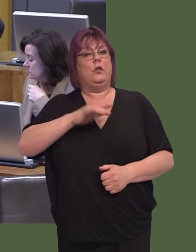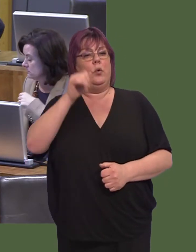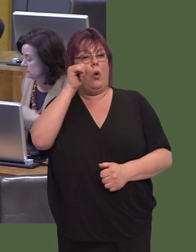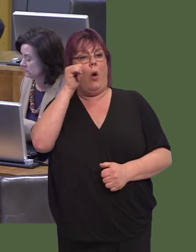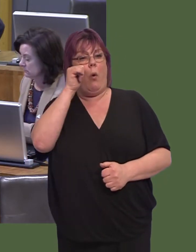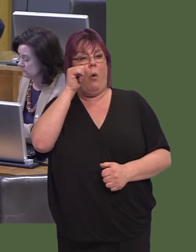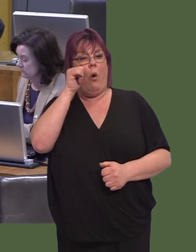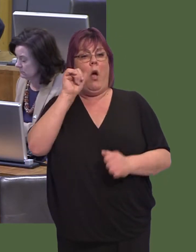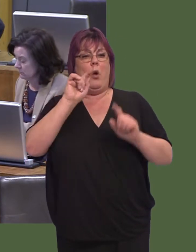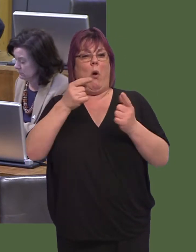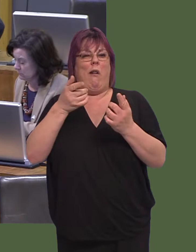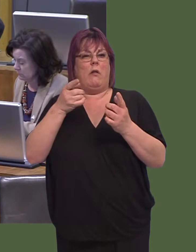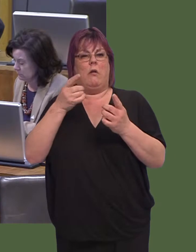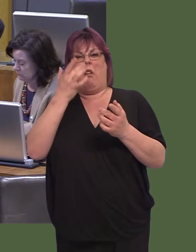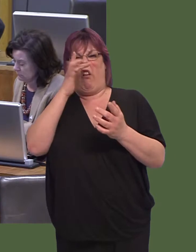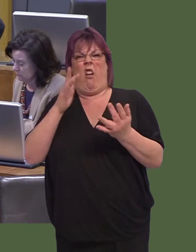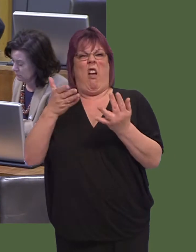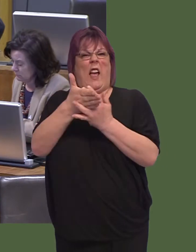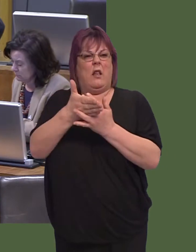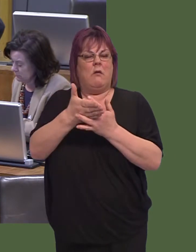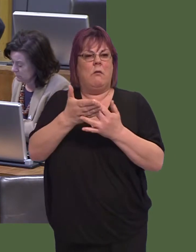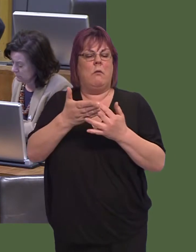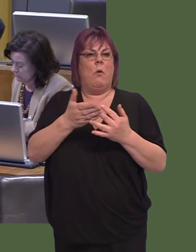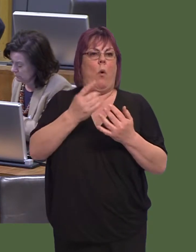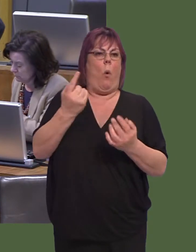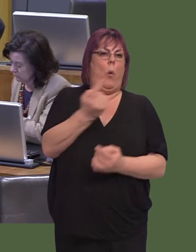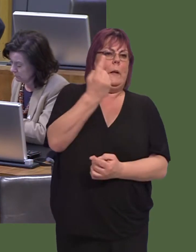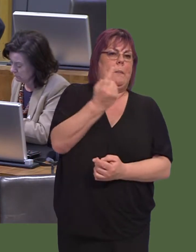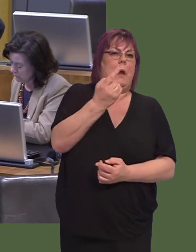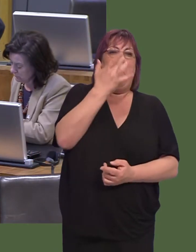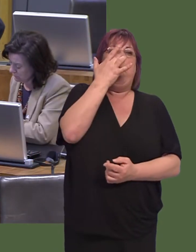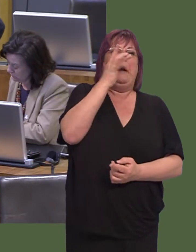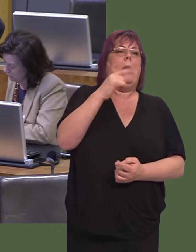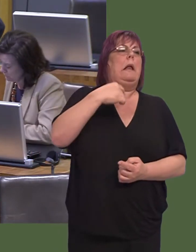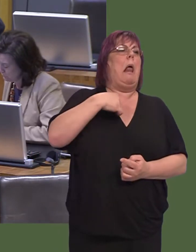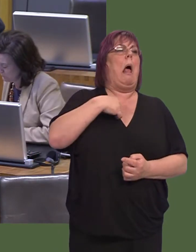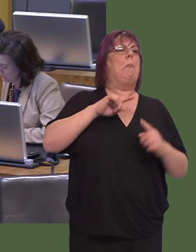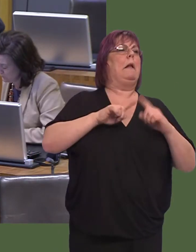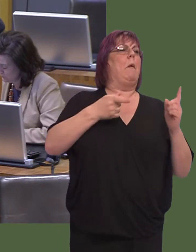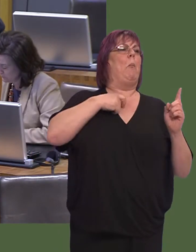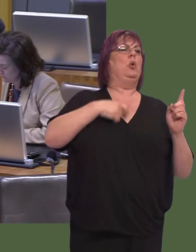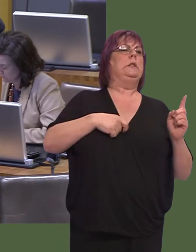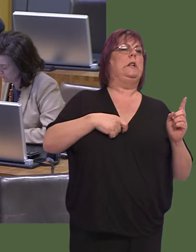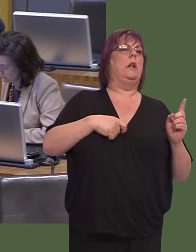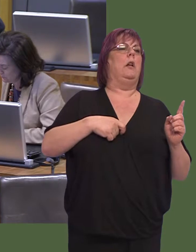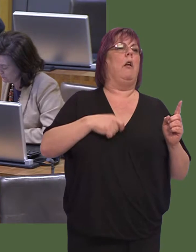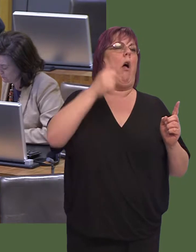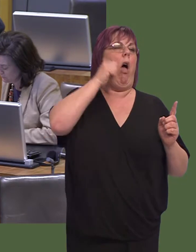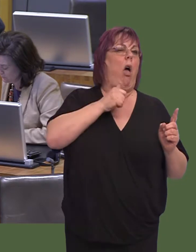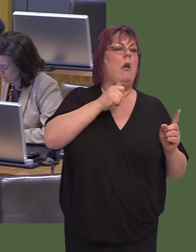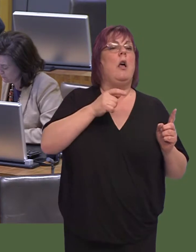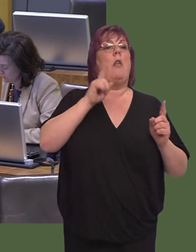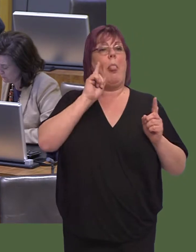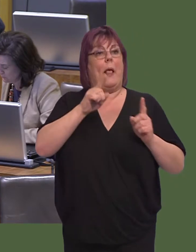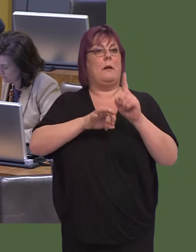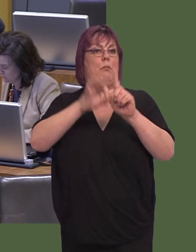no prospect of systems being hacked, or indeed any prospect of somebody impersonating another voter. And that, I think, is where the work needs to be